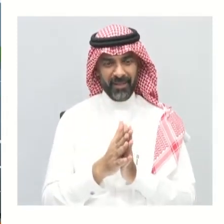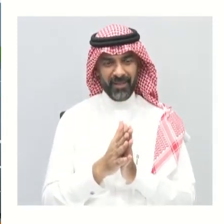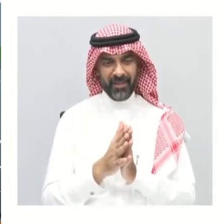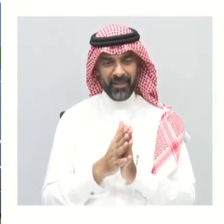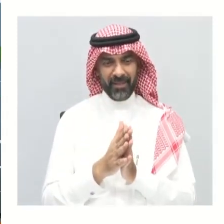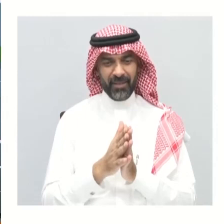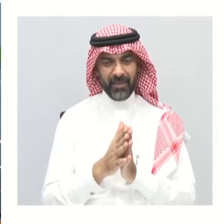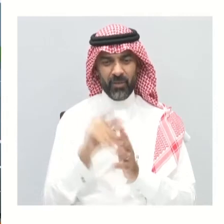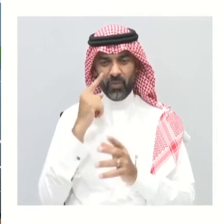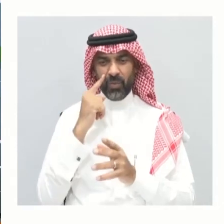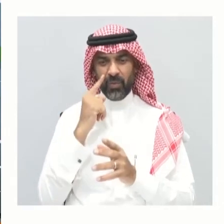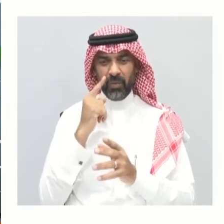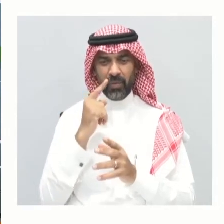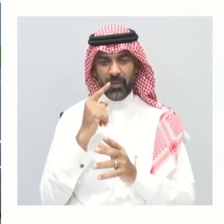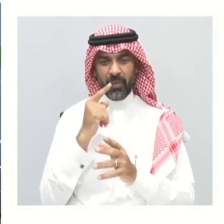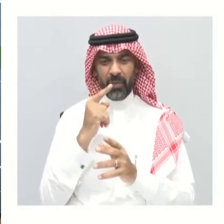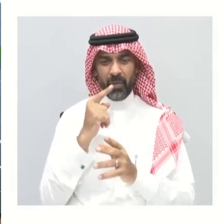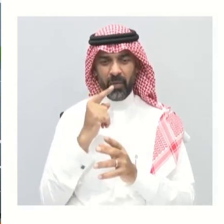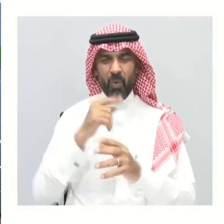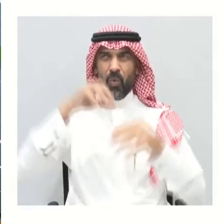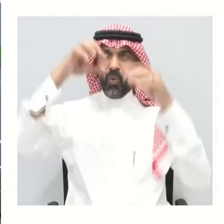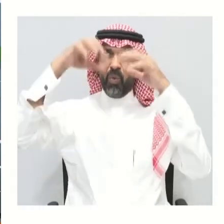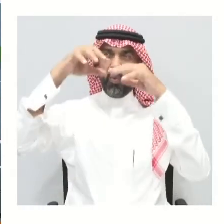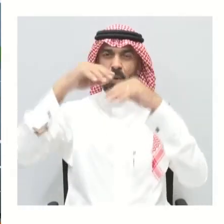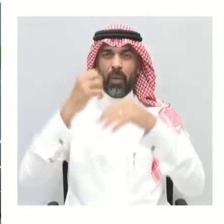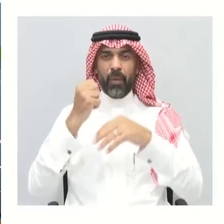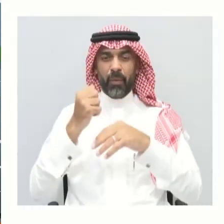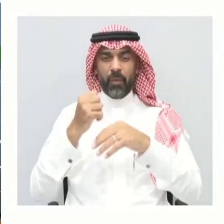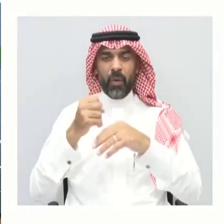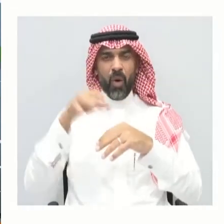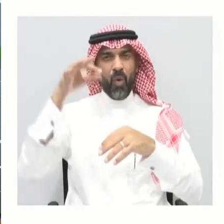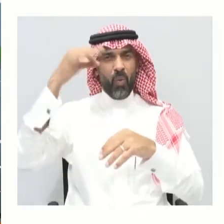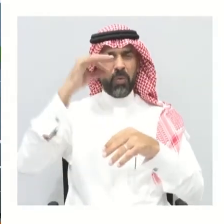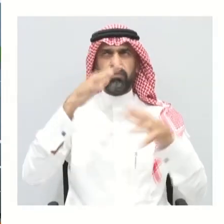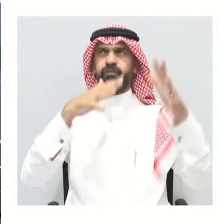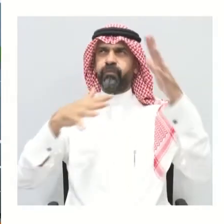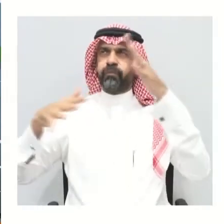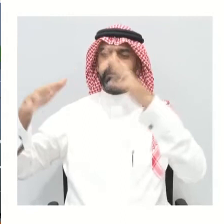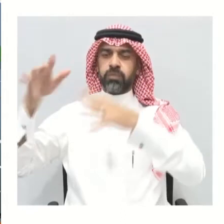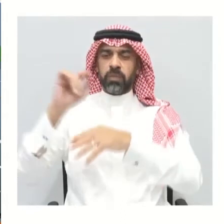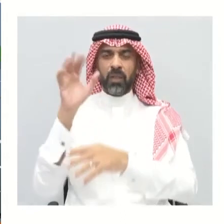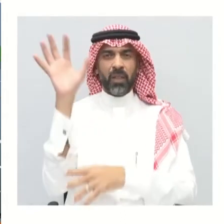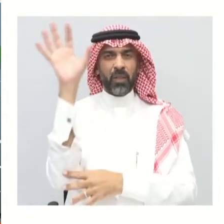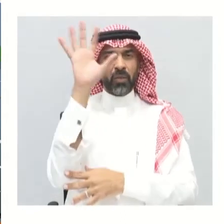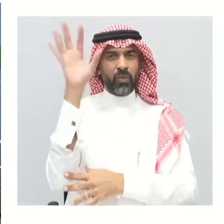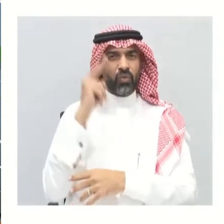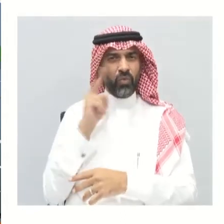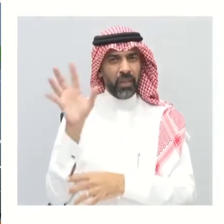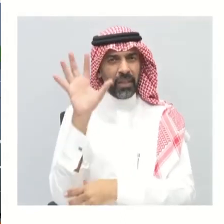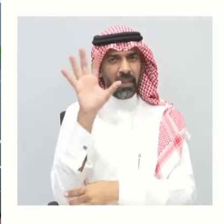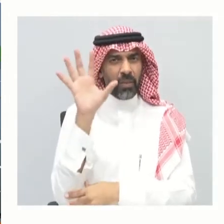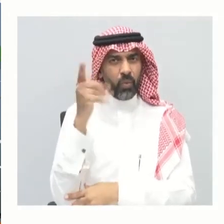So we can see drops of water. We can see papers flying. And the tree, look at the tree.